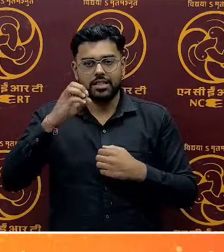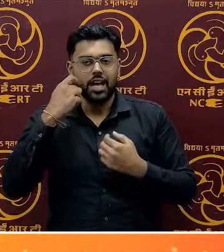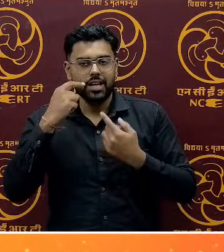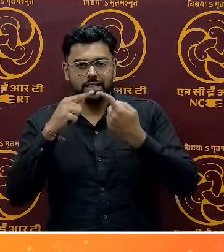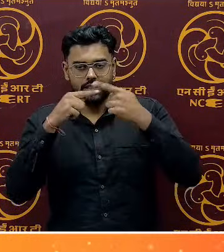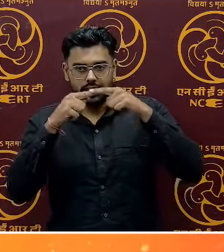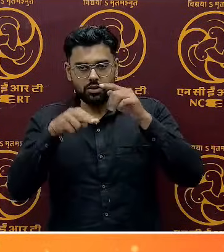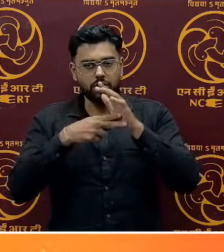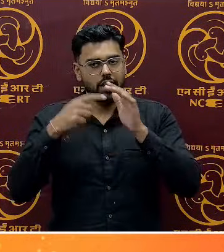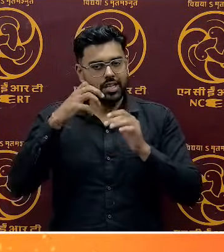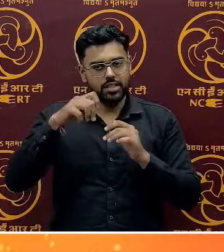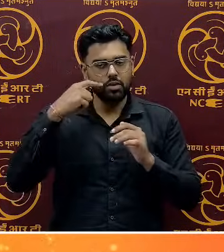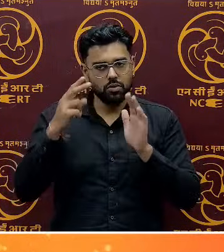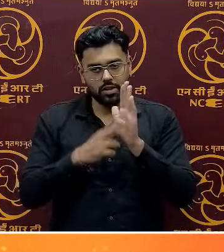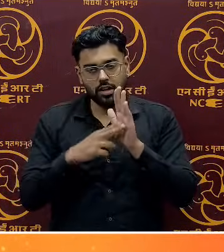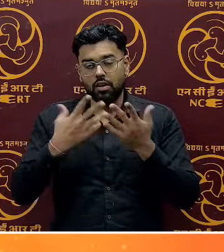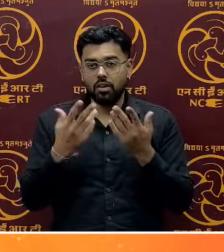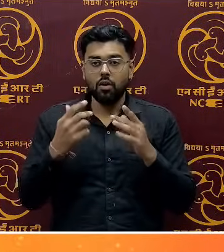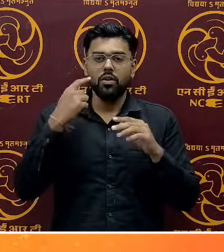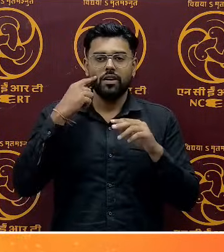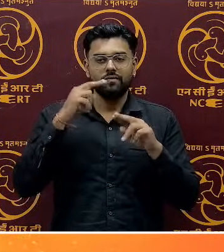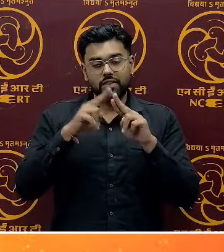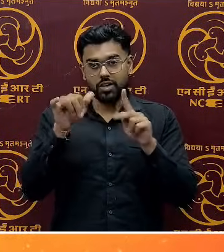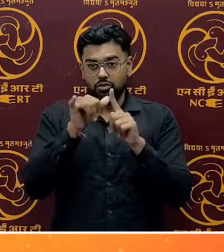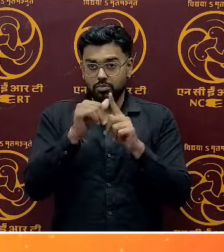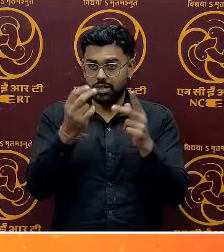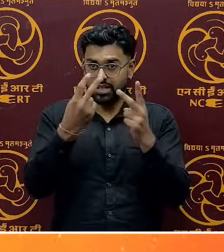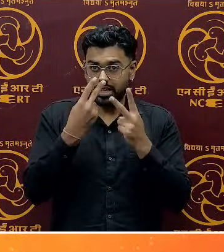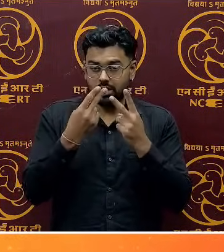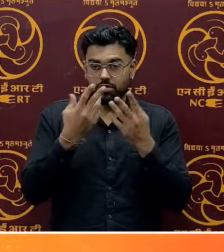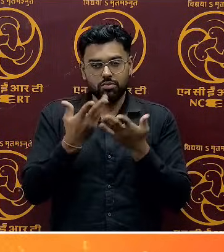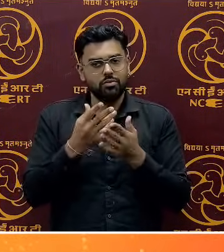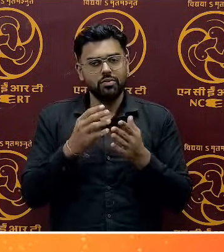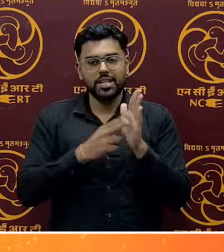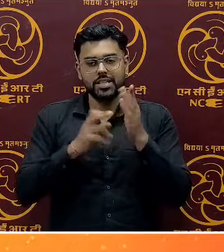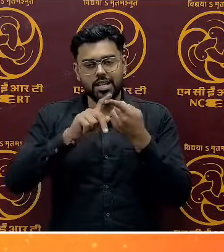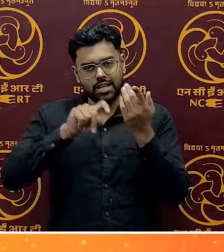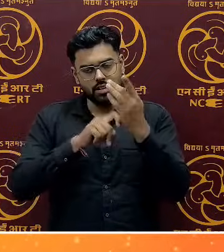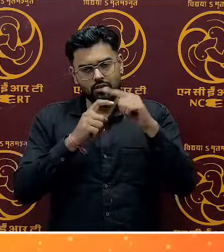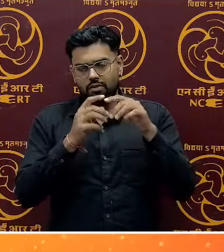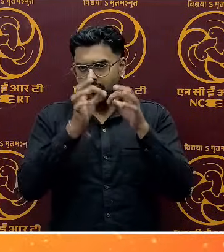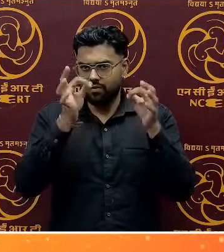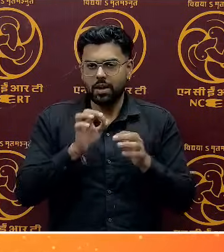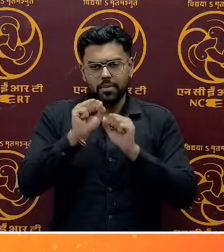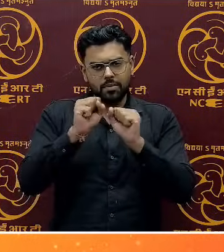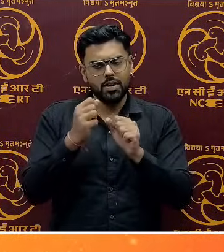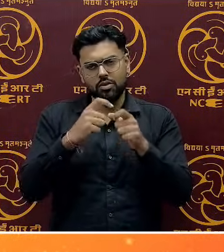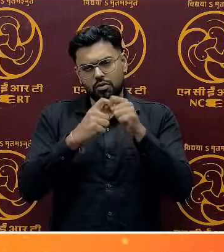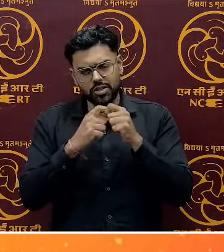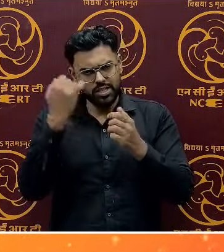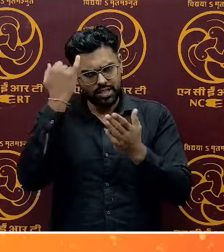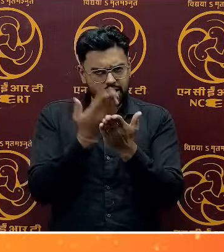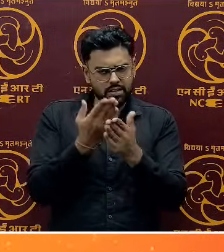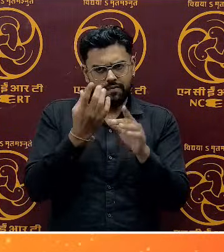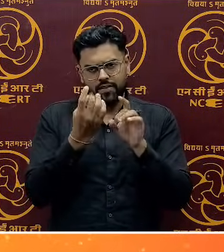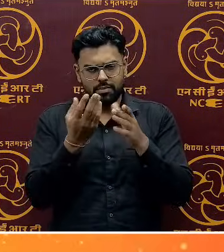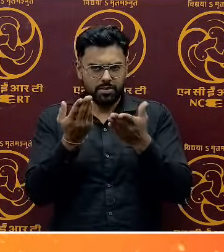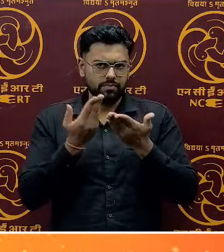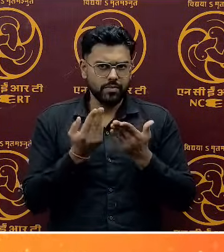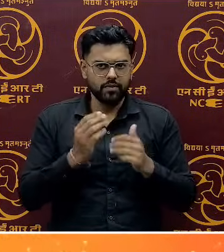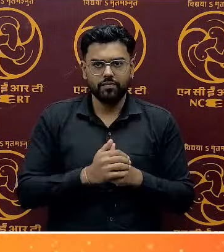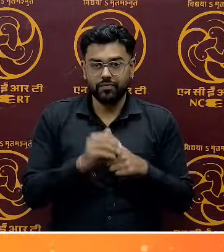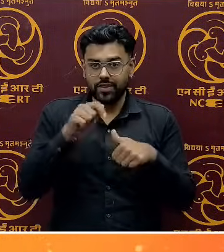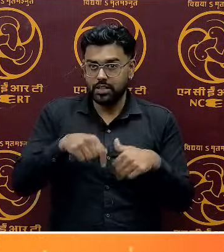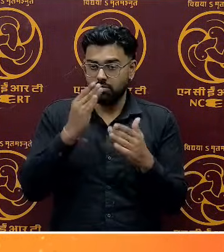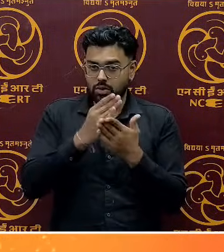tth.class6@ciet.nic.in and on our YouTube handle NCERT Official, you can send us your questions, suggestions and feedback. For this session, we are